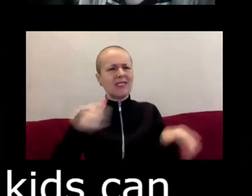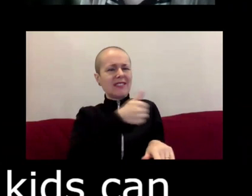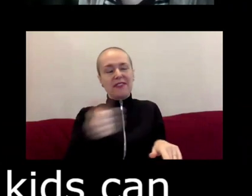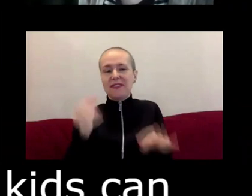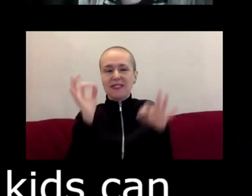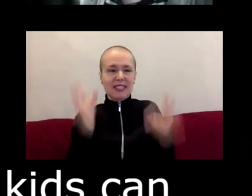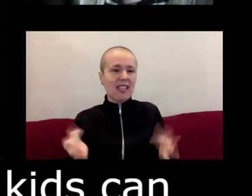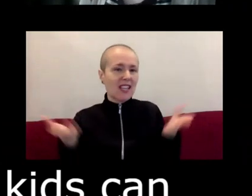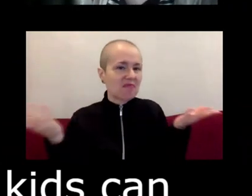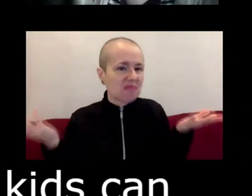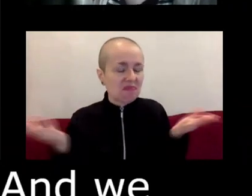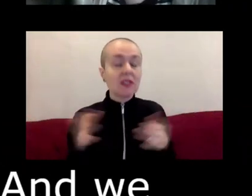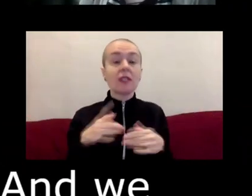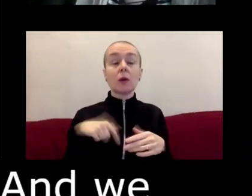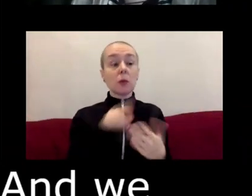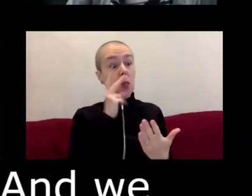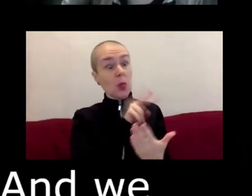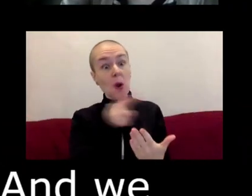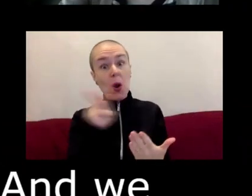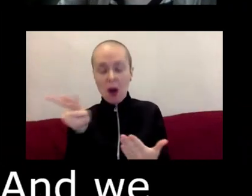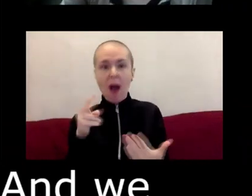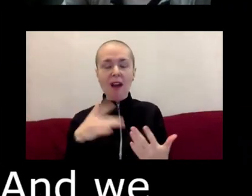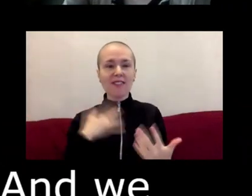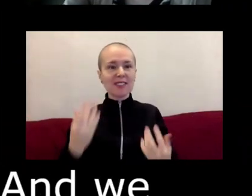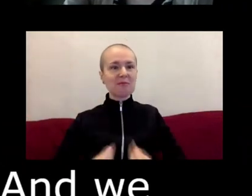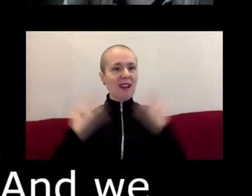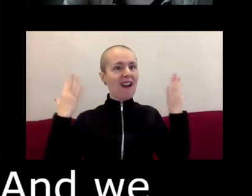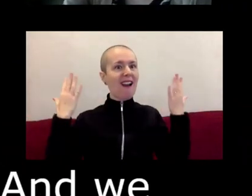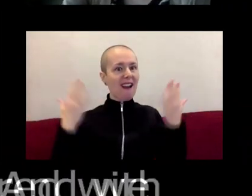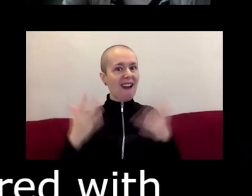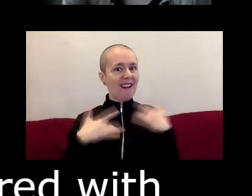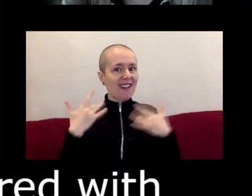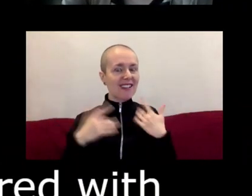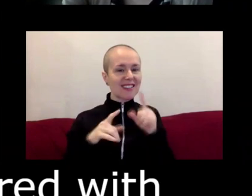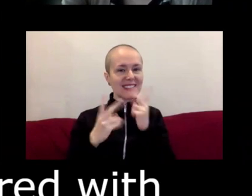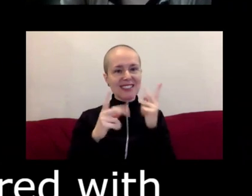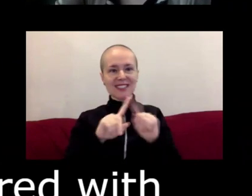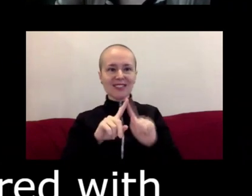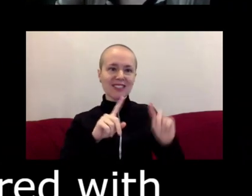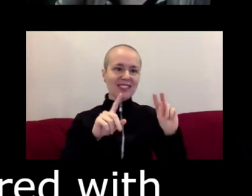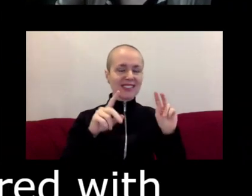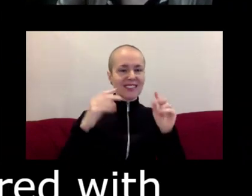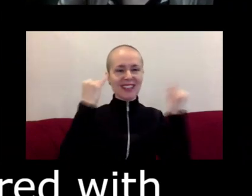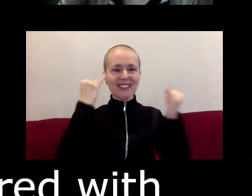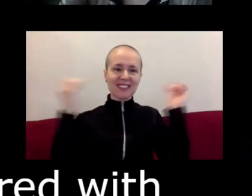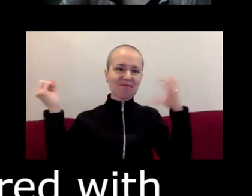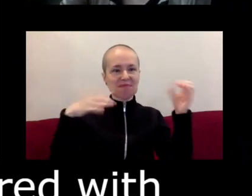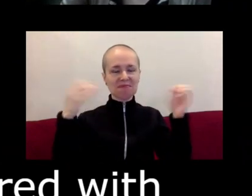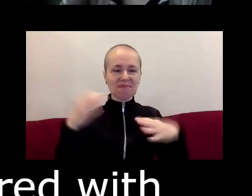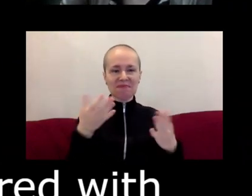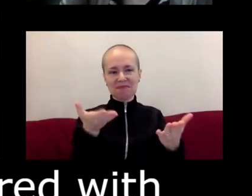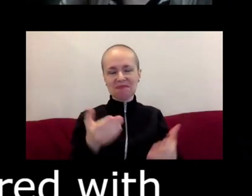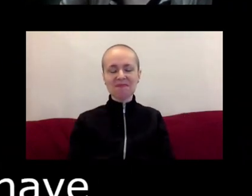We might actually get inspired with each other as well and have different ideas. So I want